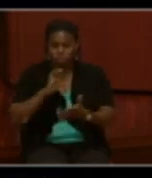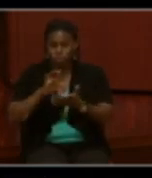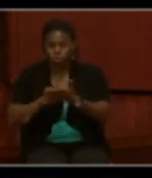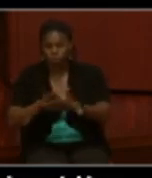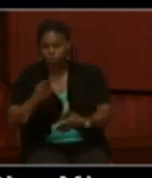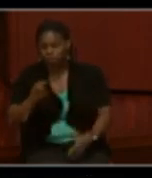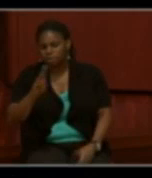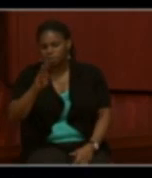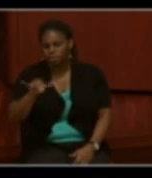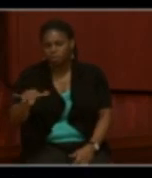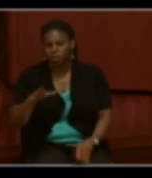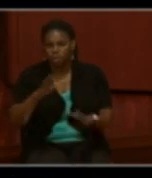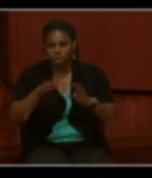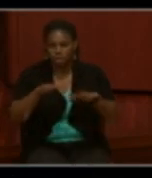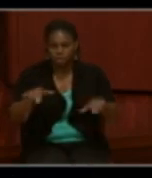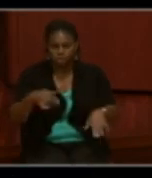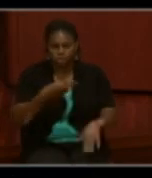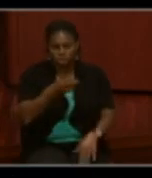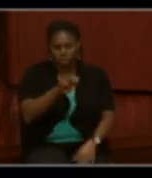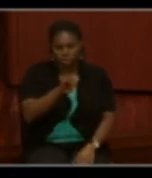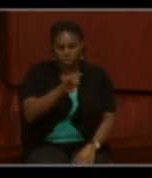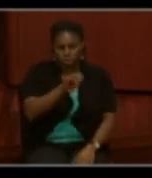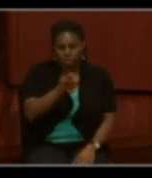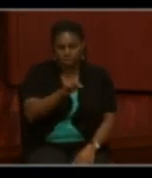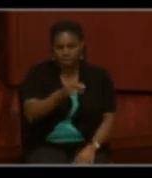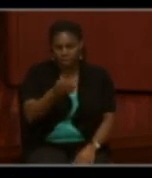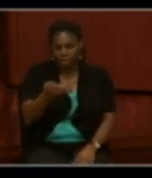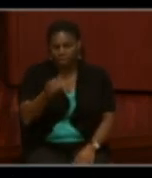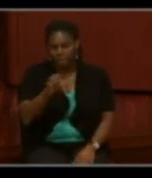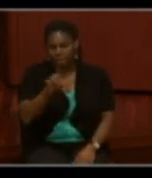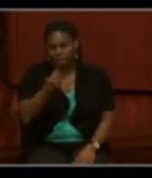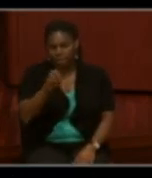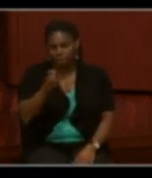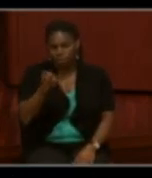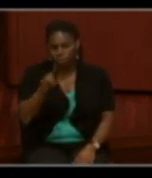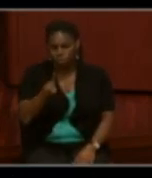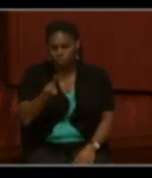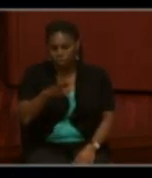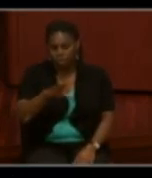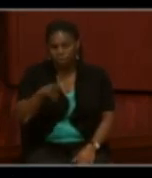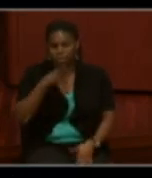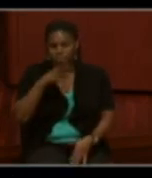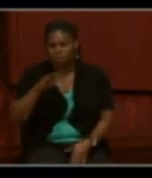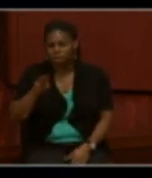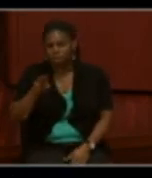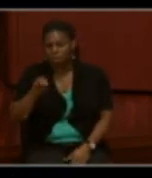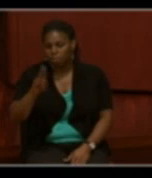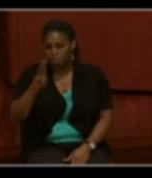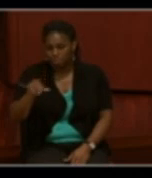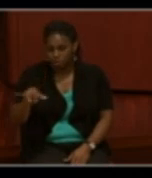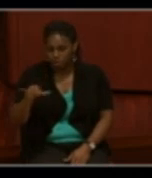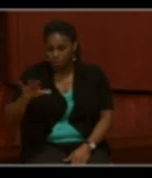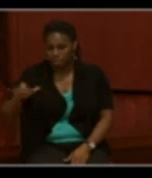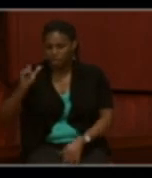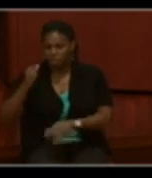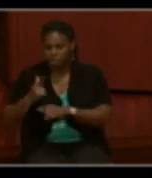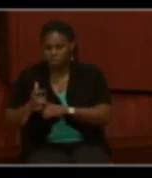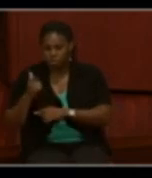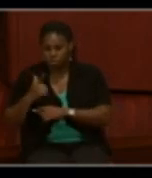Mary. Children, Henson and Edward, and his mother, Mary. Siblings, Henson and Eliza.